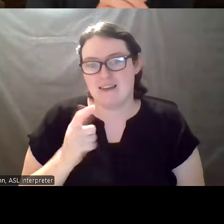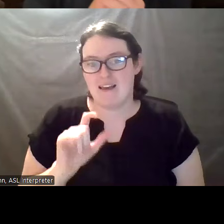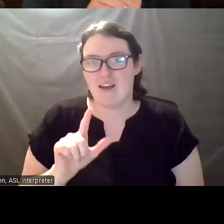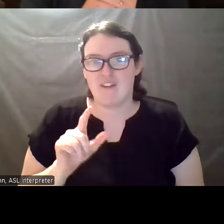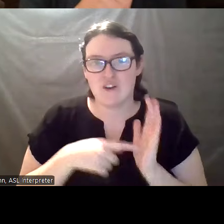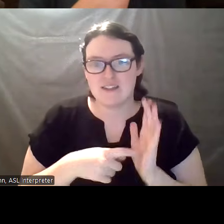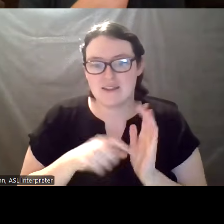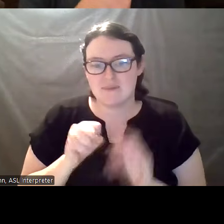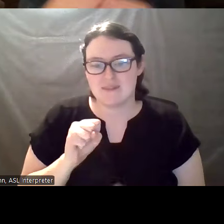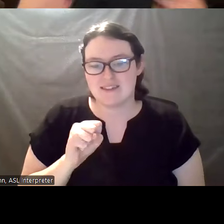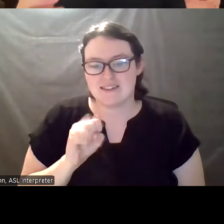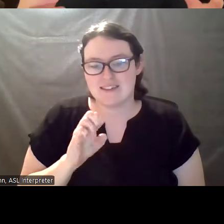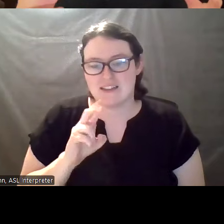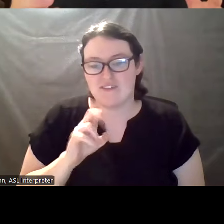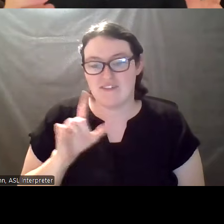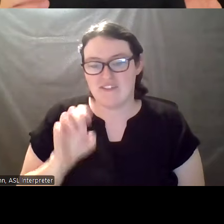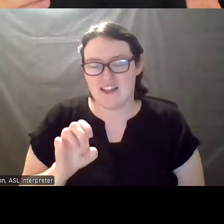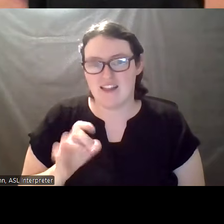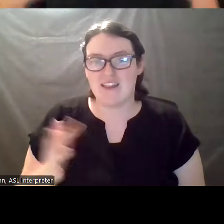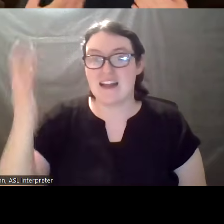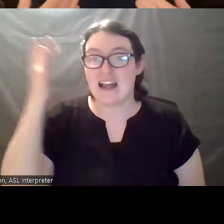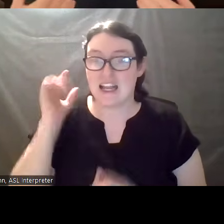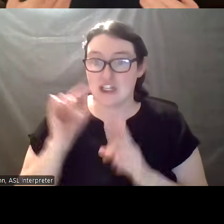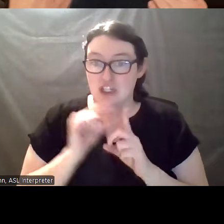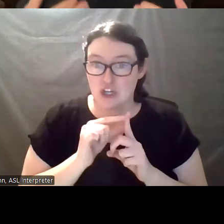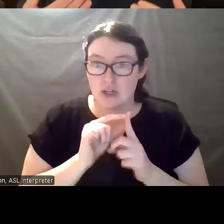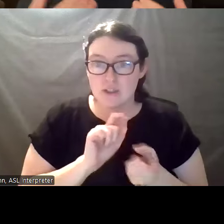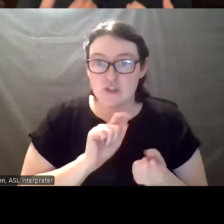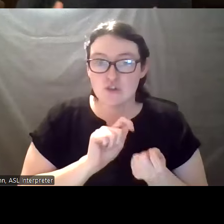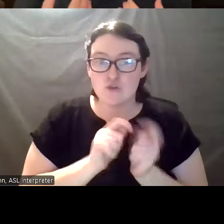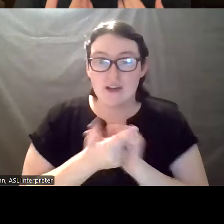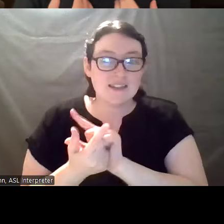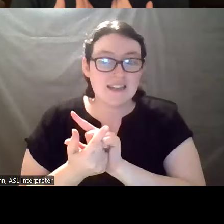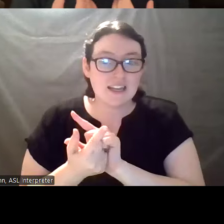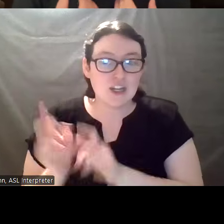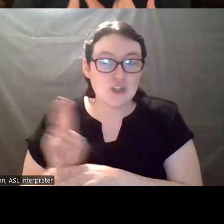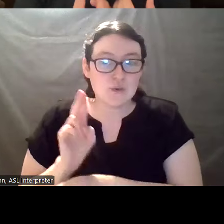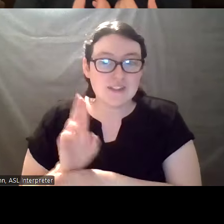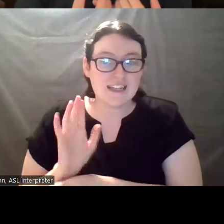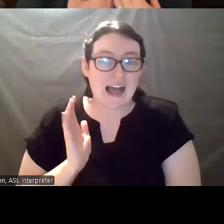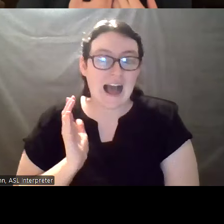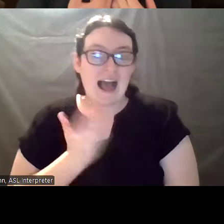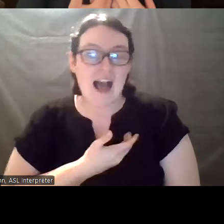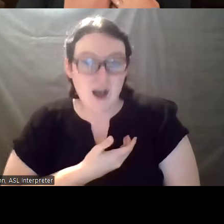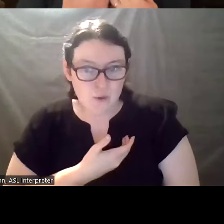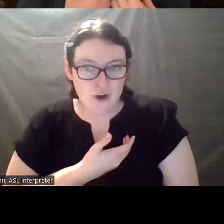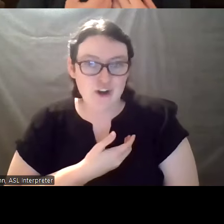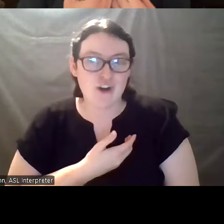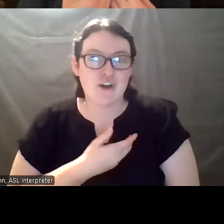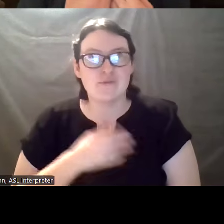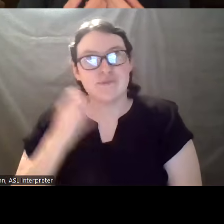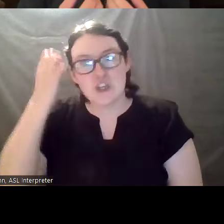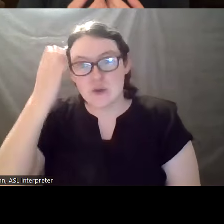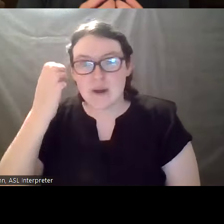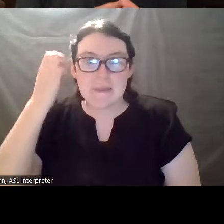I'm using here. He took a lot of the ancient terms and translated them using terms from our own sort of